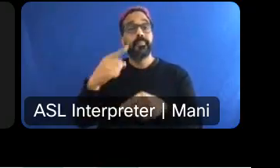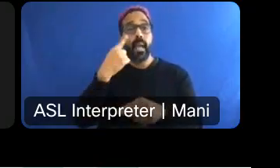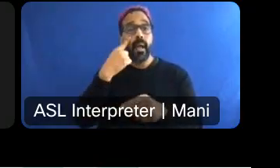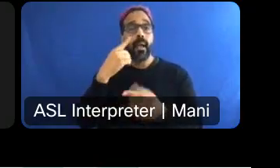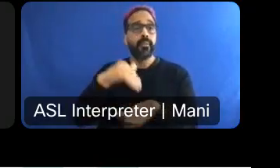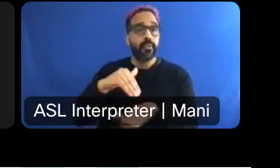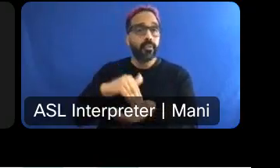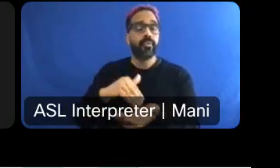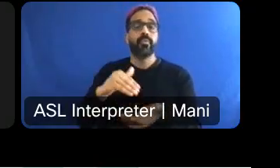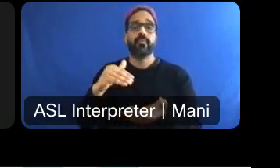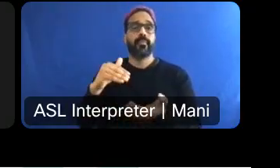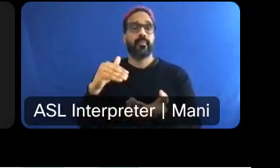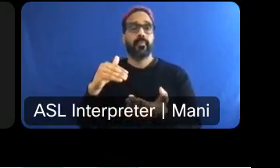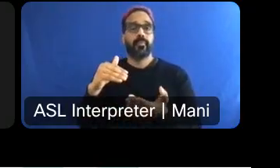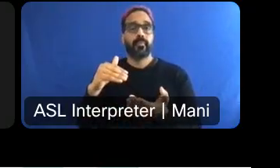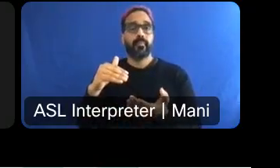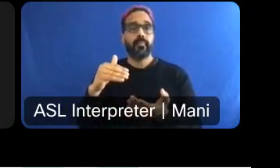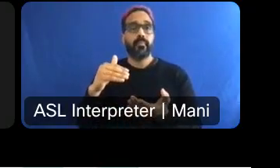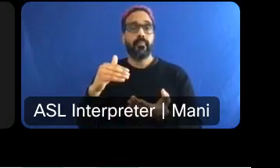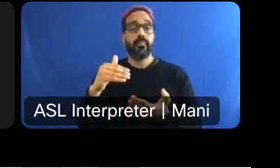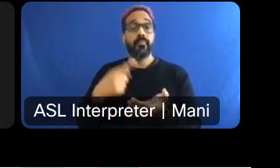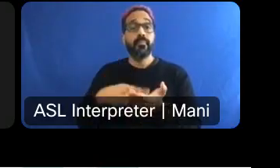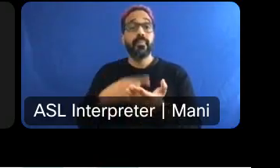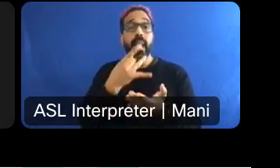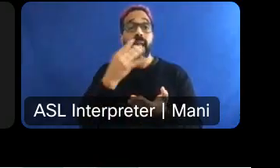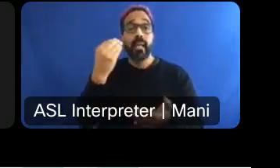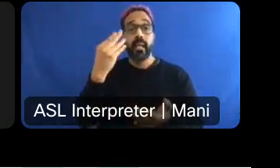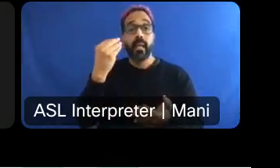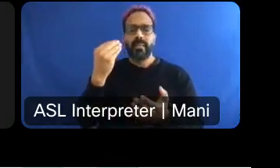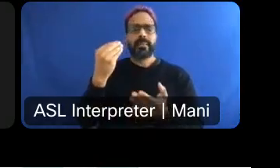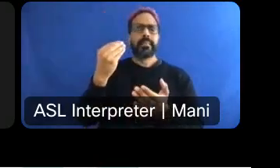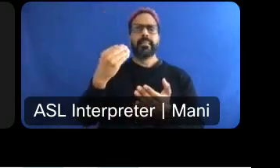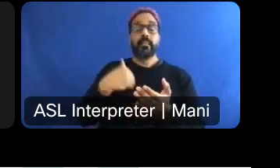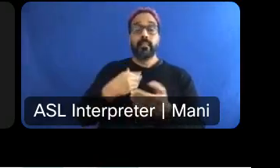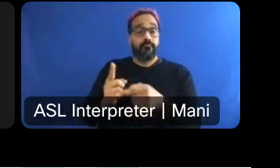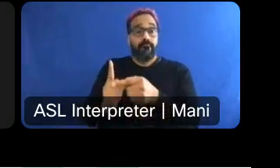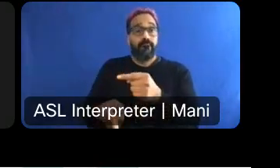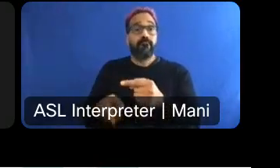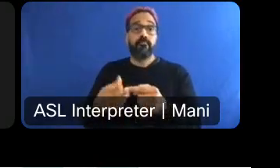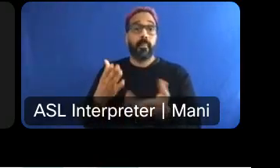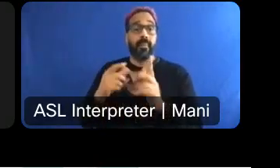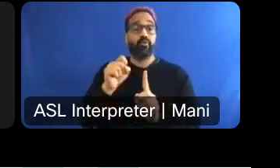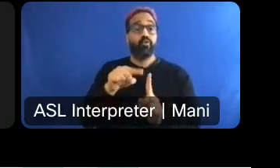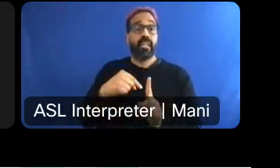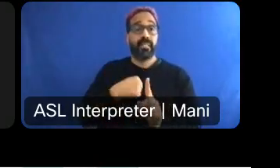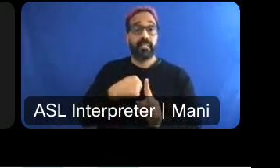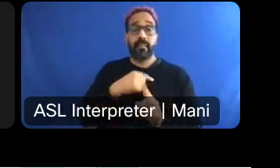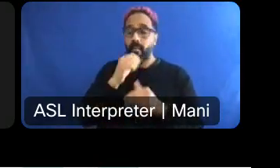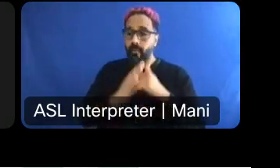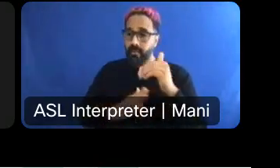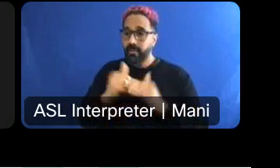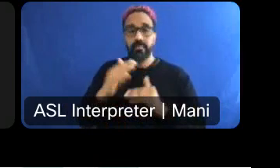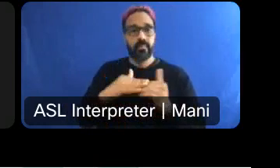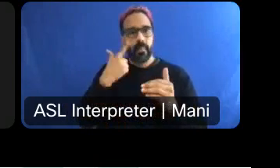where they have to flash light in the eyes, and that could really be uncomfortable for someone who has sustained a